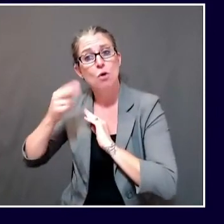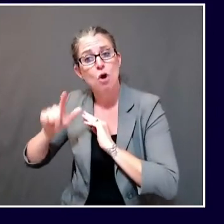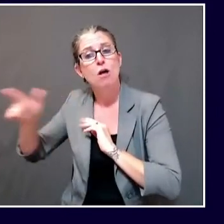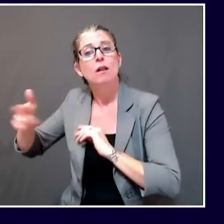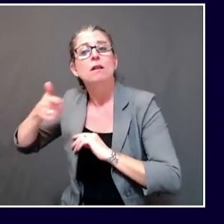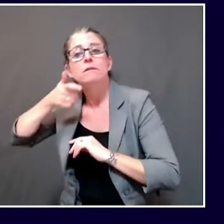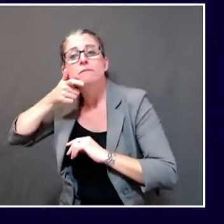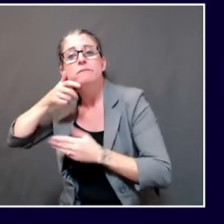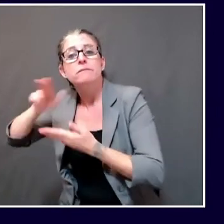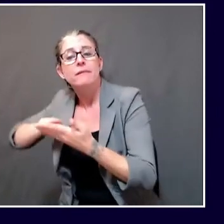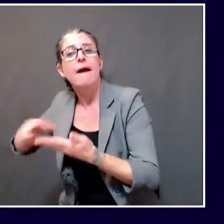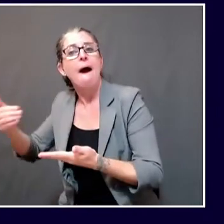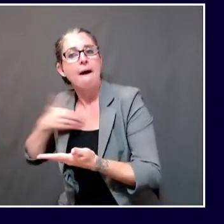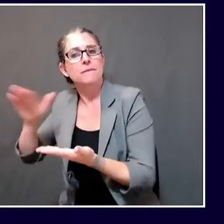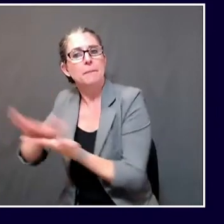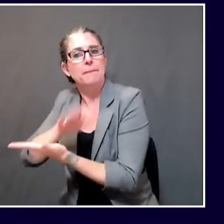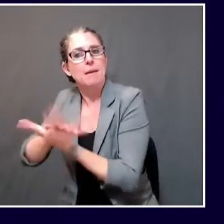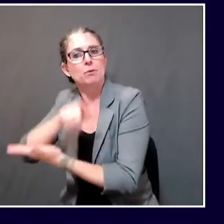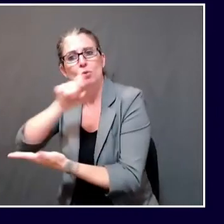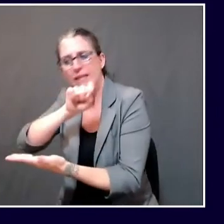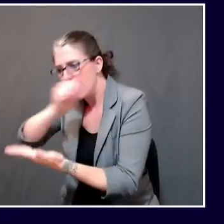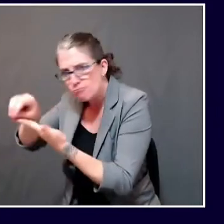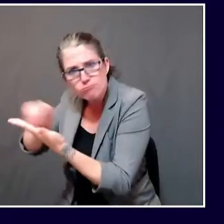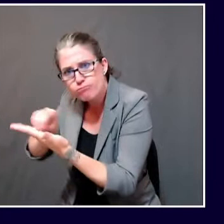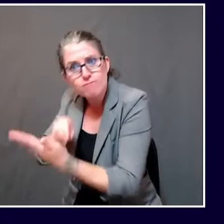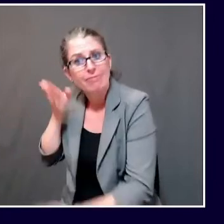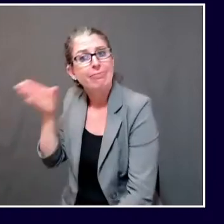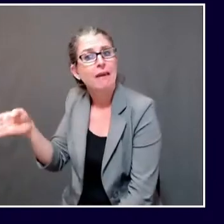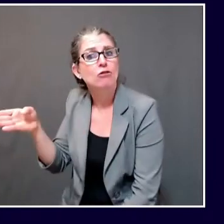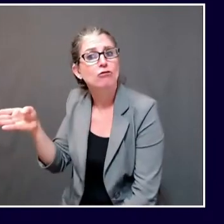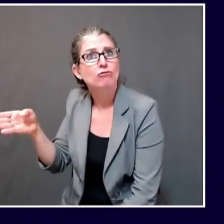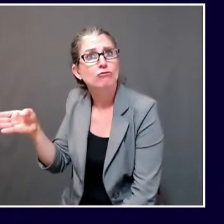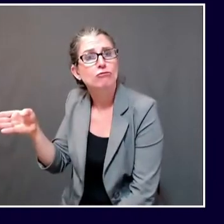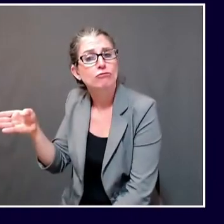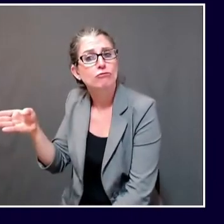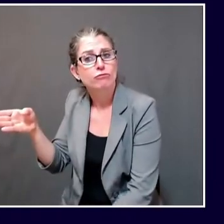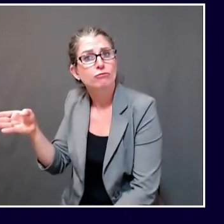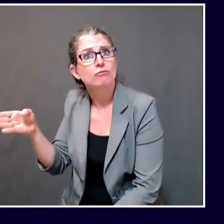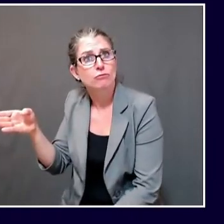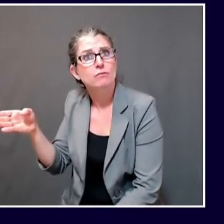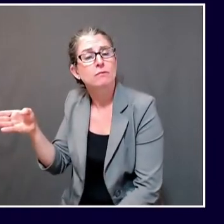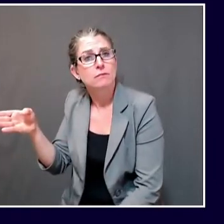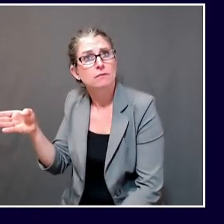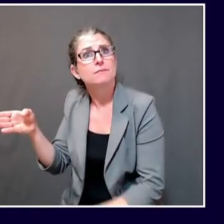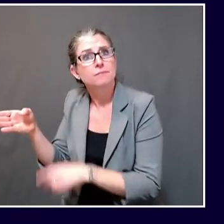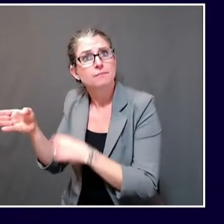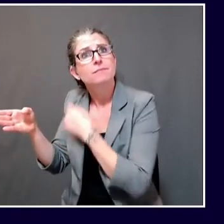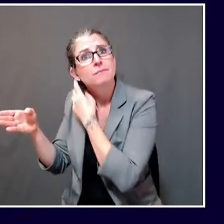Dropbox, you don't need to utilize postage, but you will be expected to use postage if you're sending it through the mail.